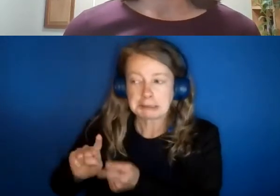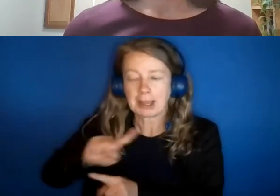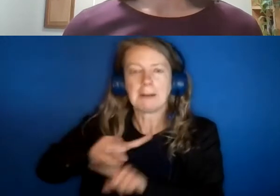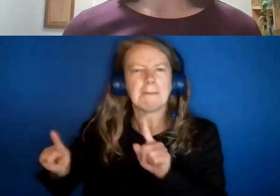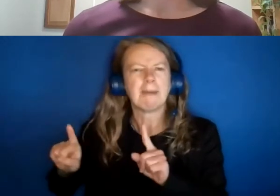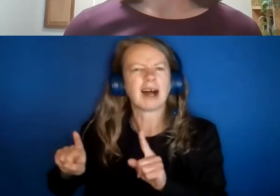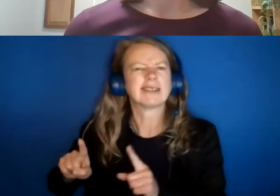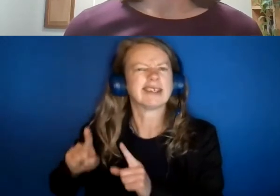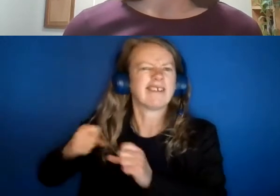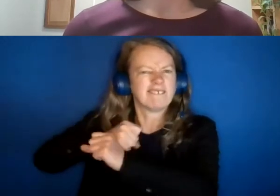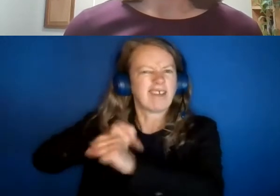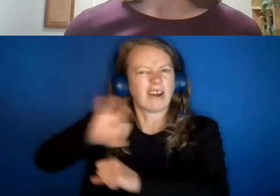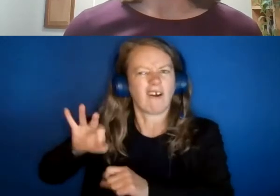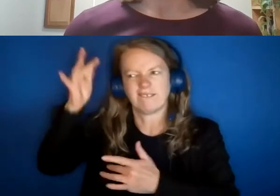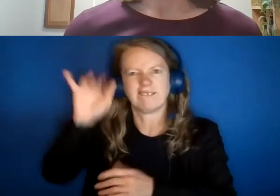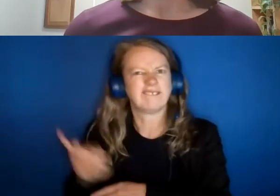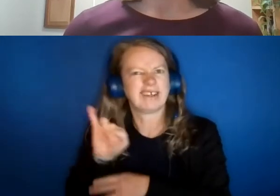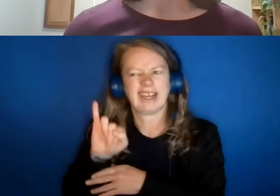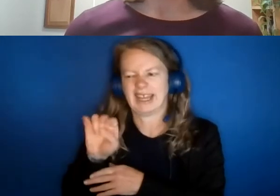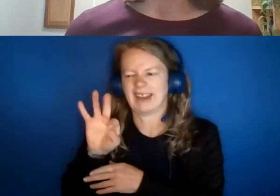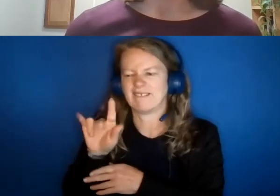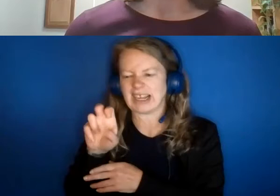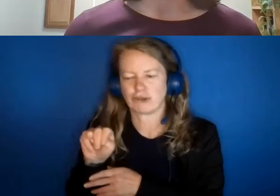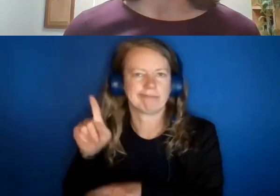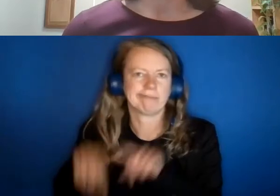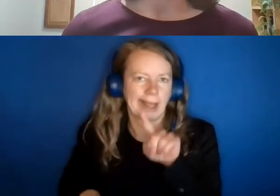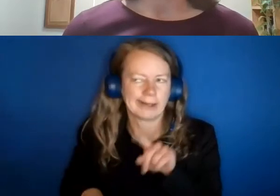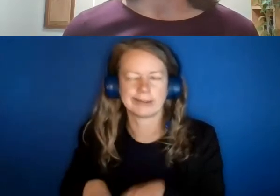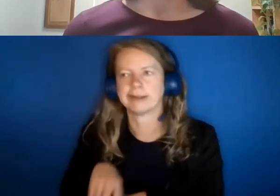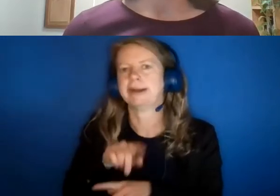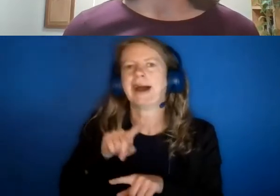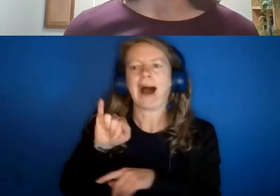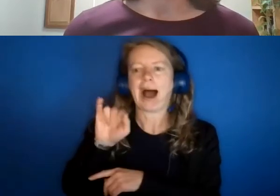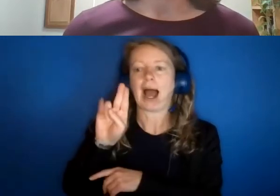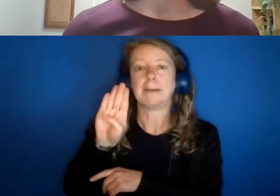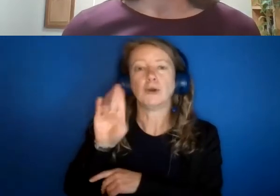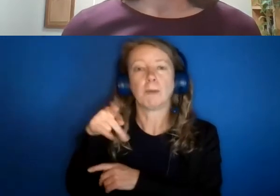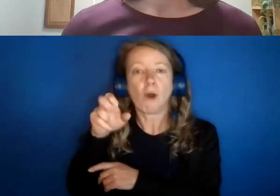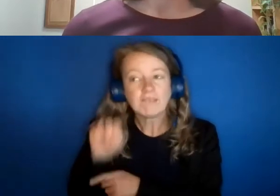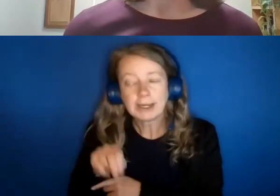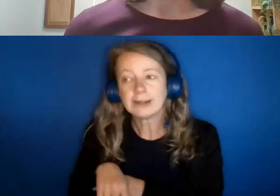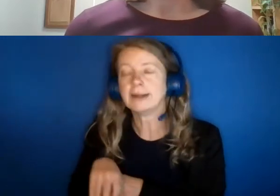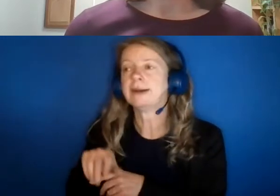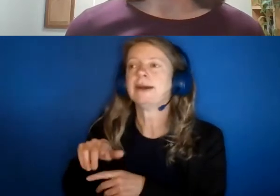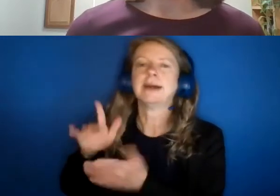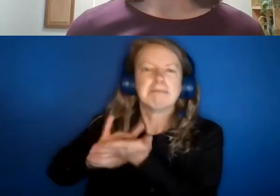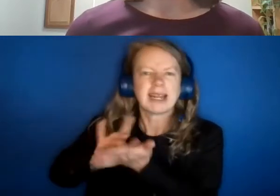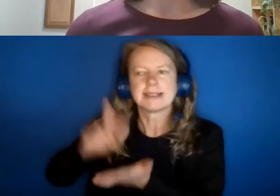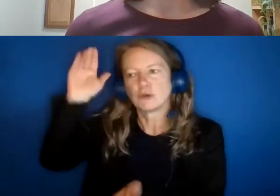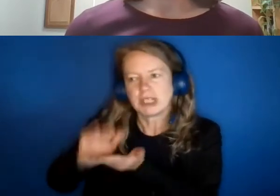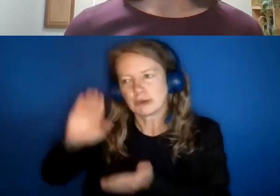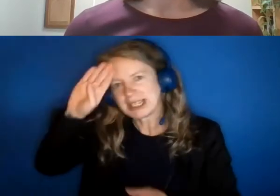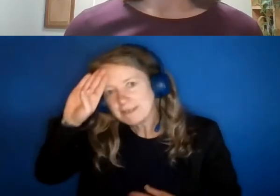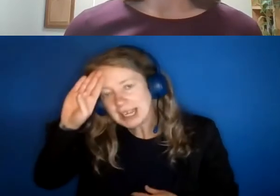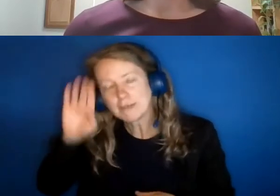infection. Things like acetaminophen or ibuprofen to decrease fevers and aches, drinking water to stay